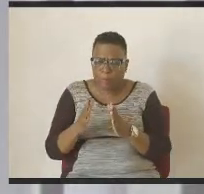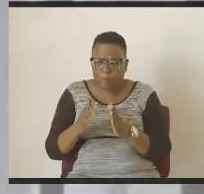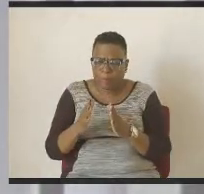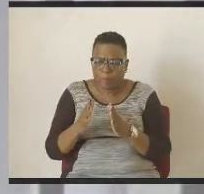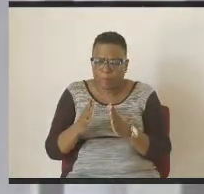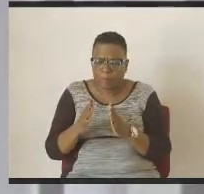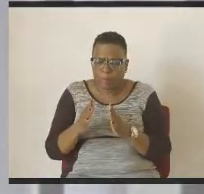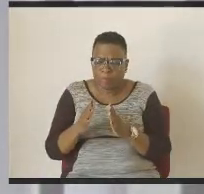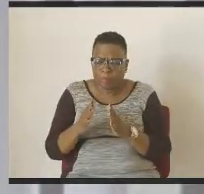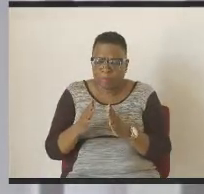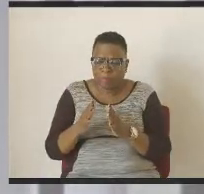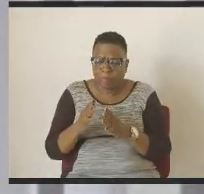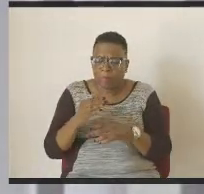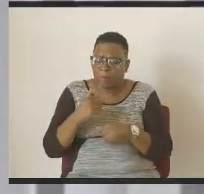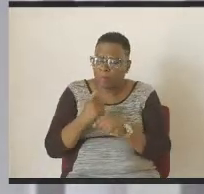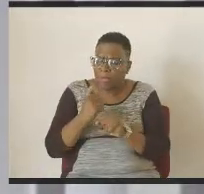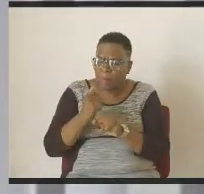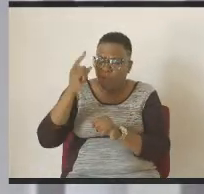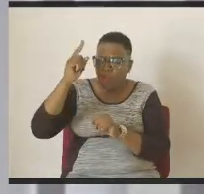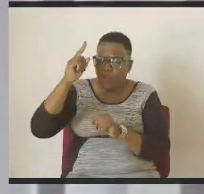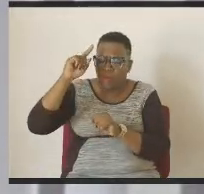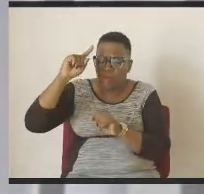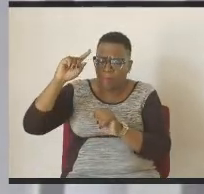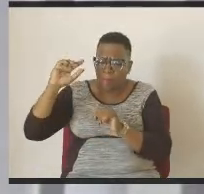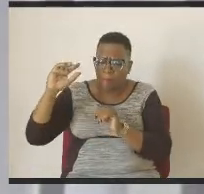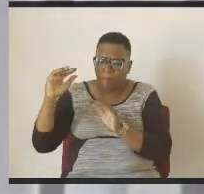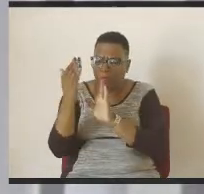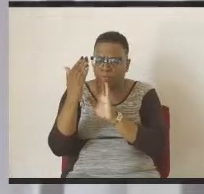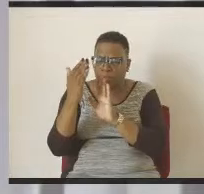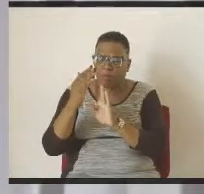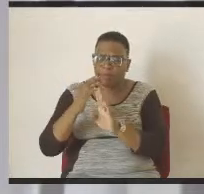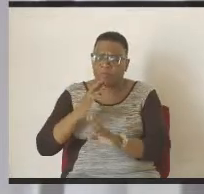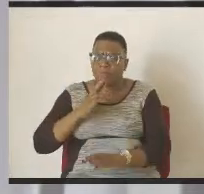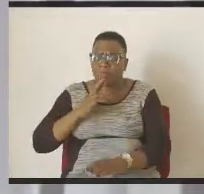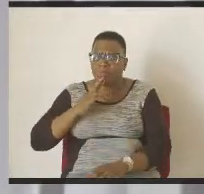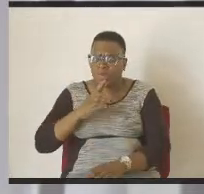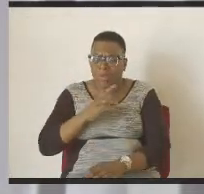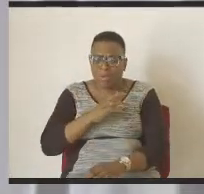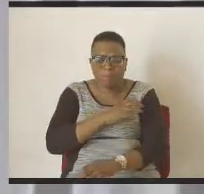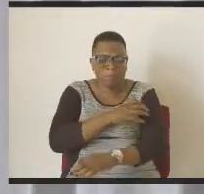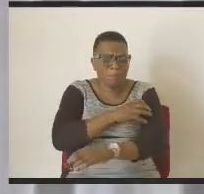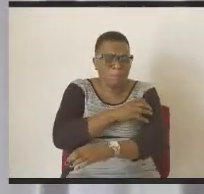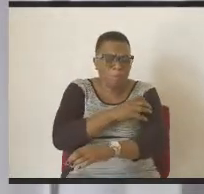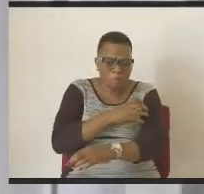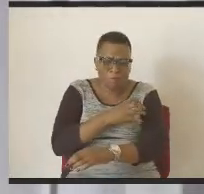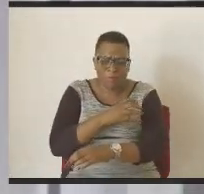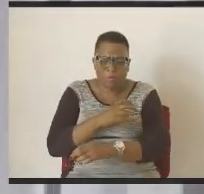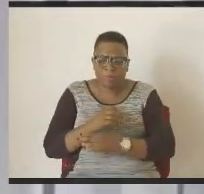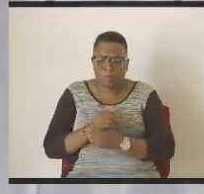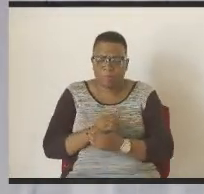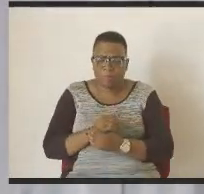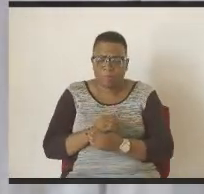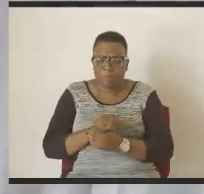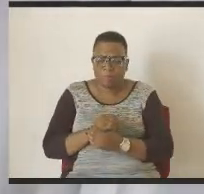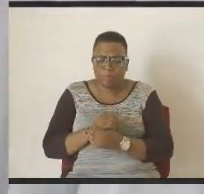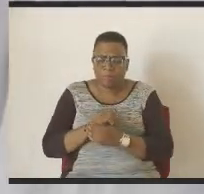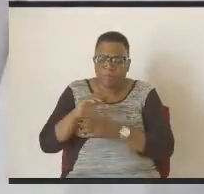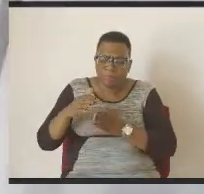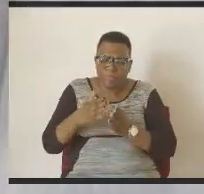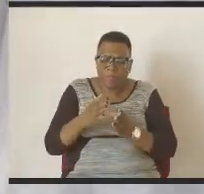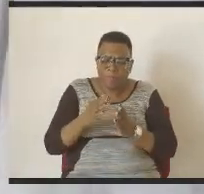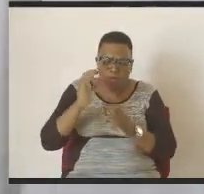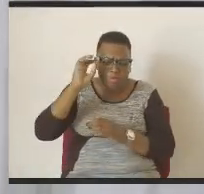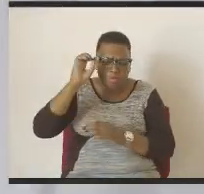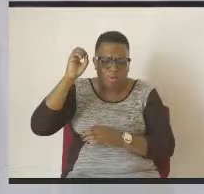cause your presence to be real and powerful, and give us the grace to